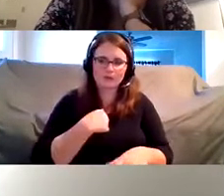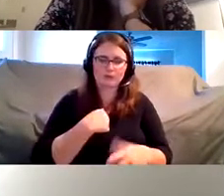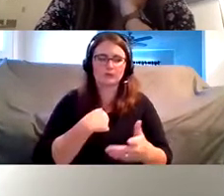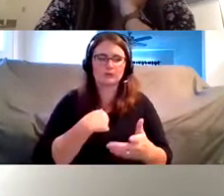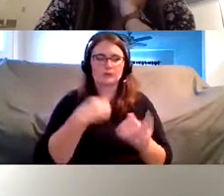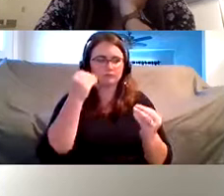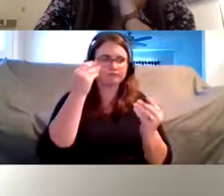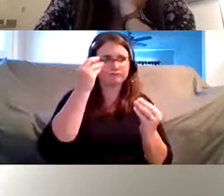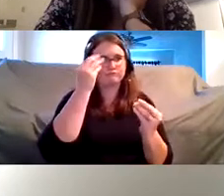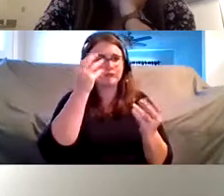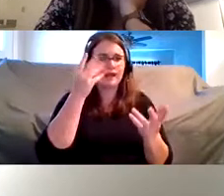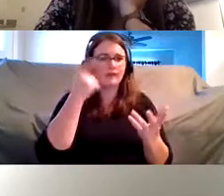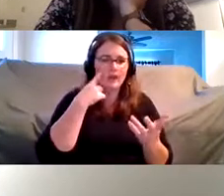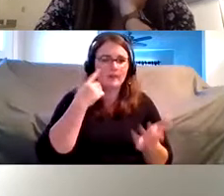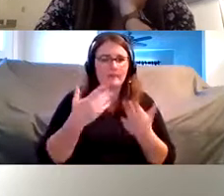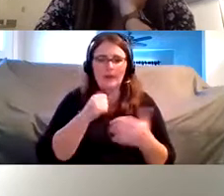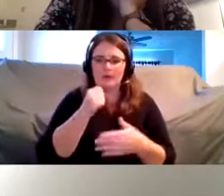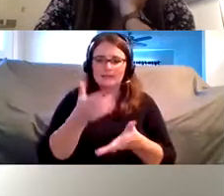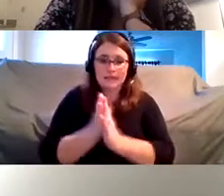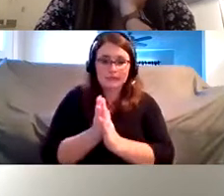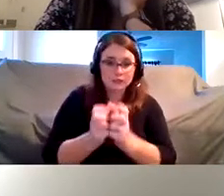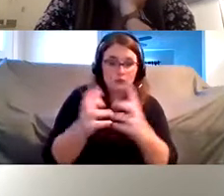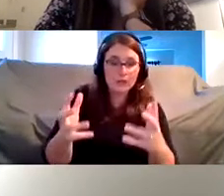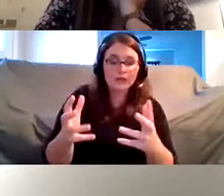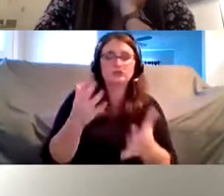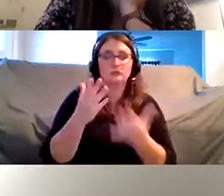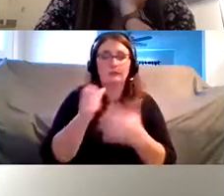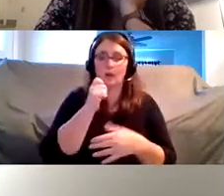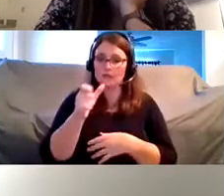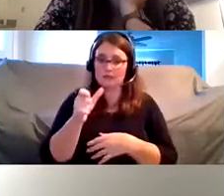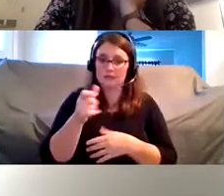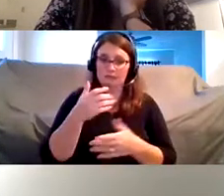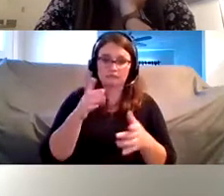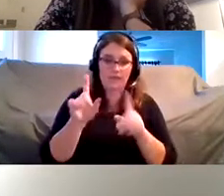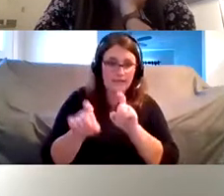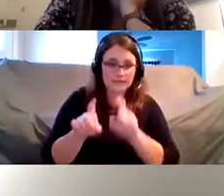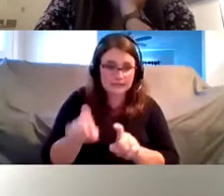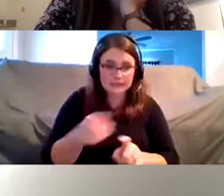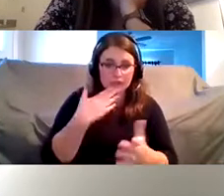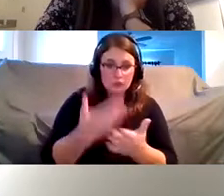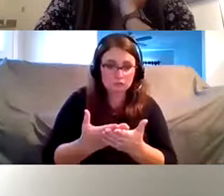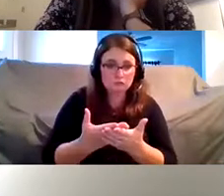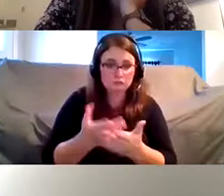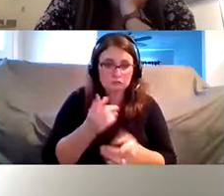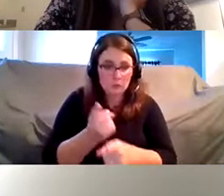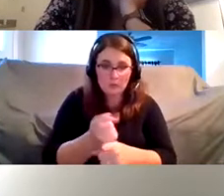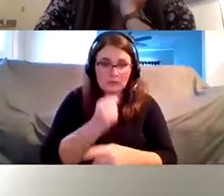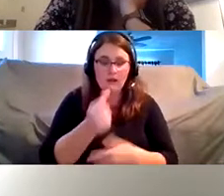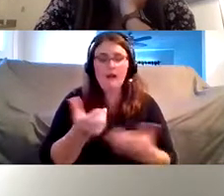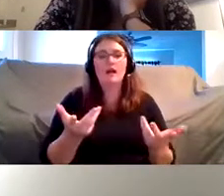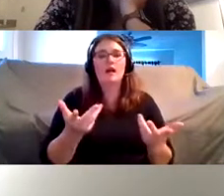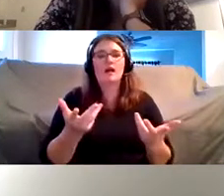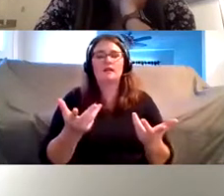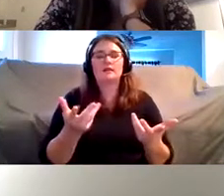not behaving in a good way, like making questions. And I had the same difficulties that Tainara had, especially in